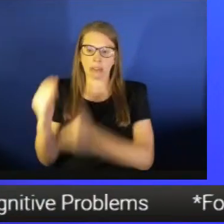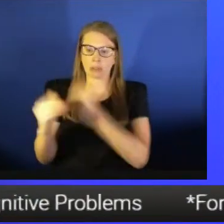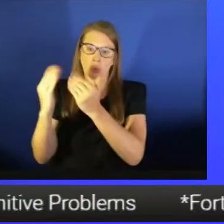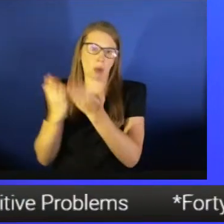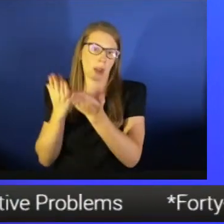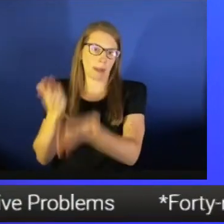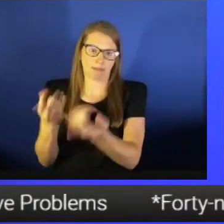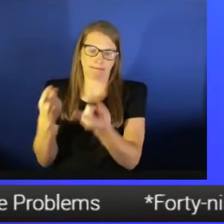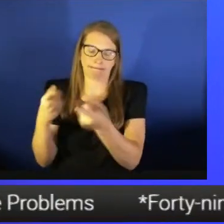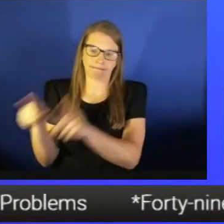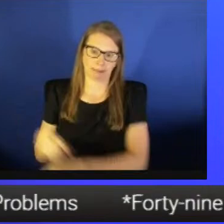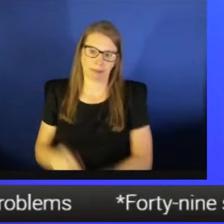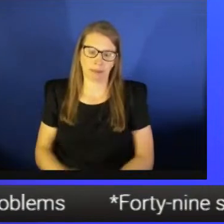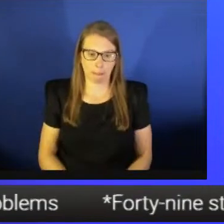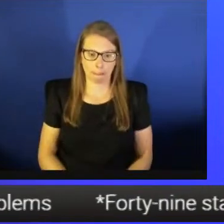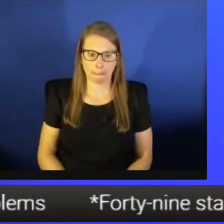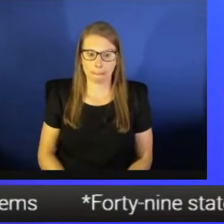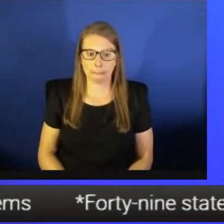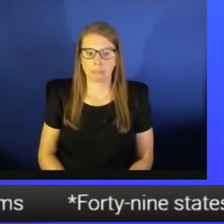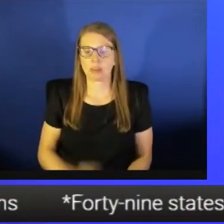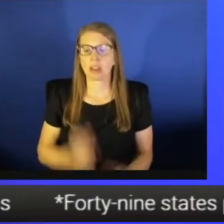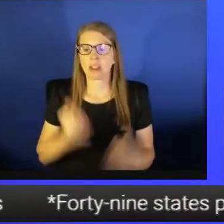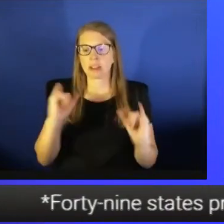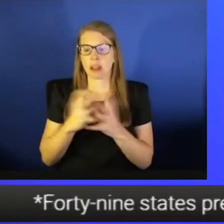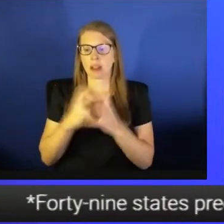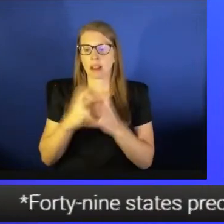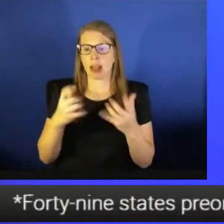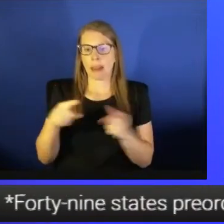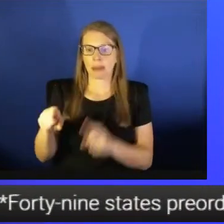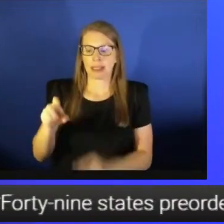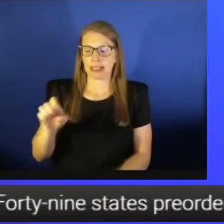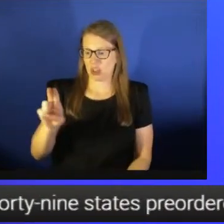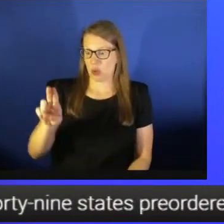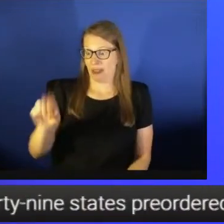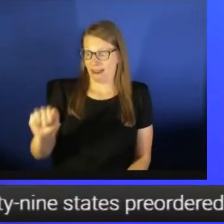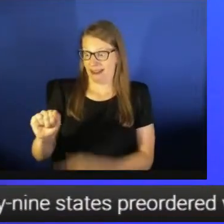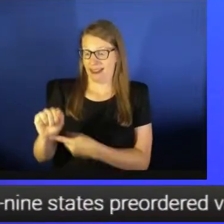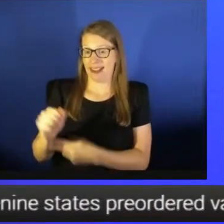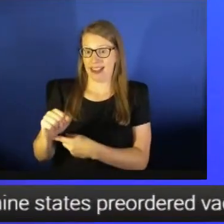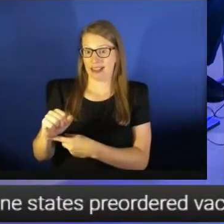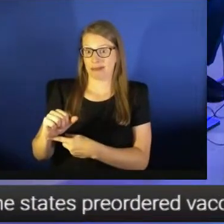so there'll still be a lot happening, even though the EUA was made, on